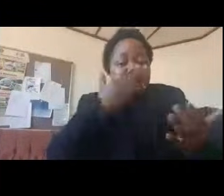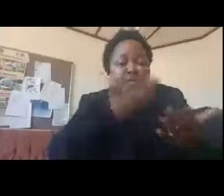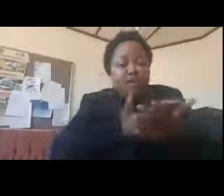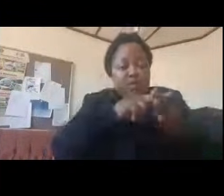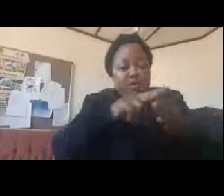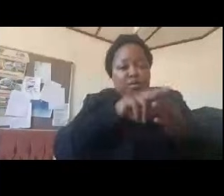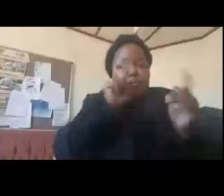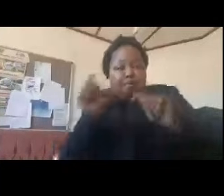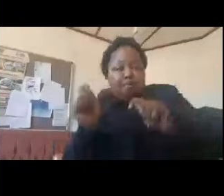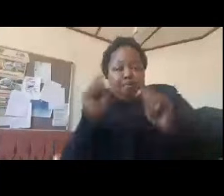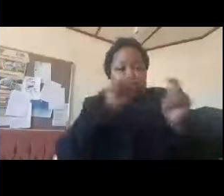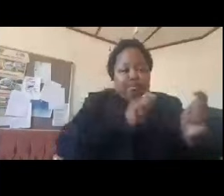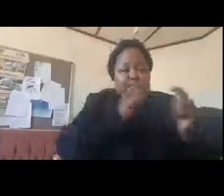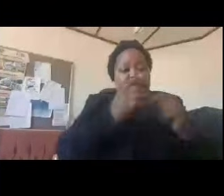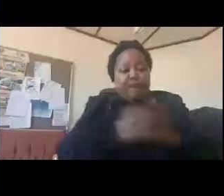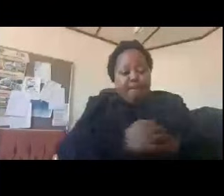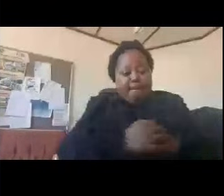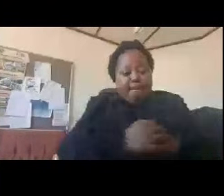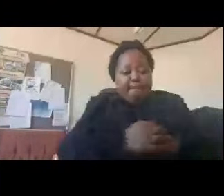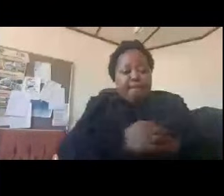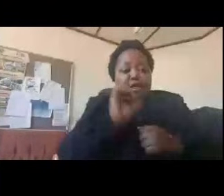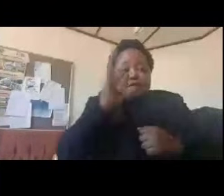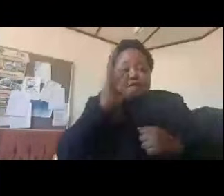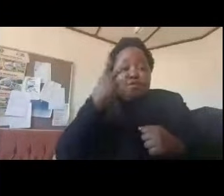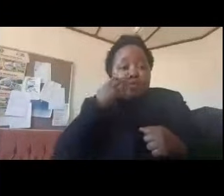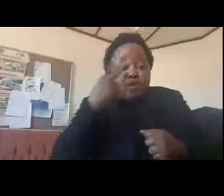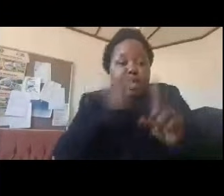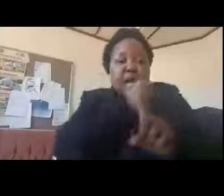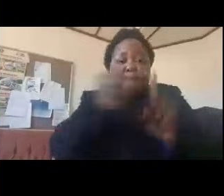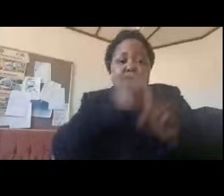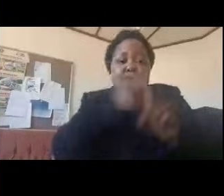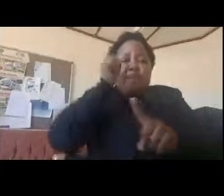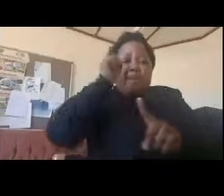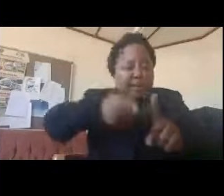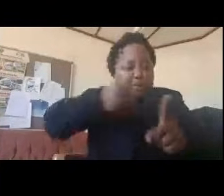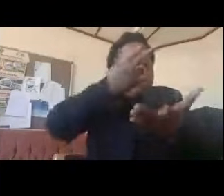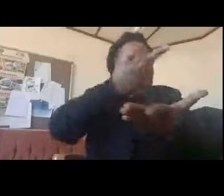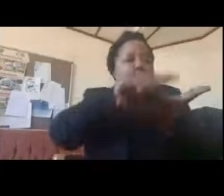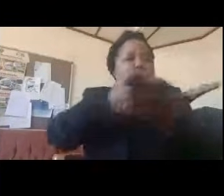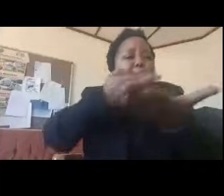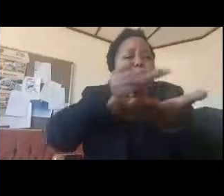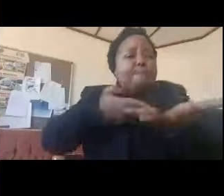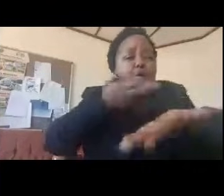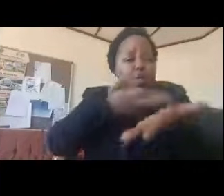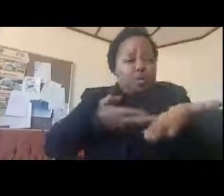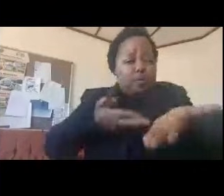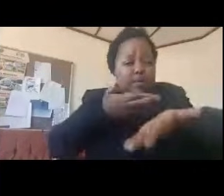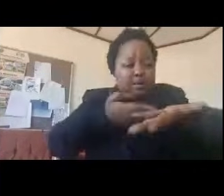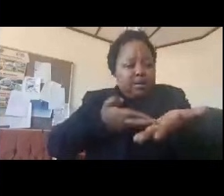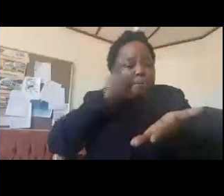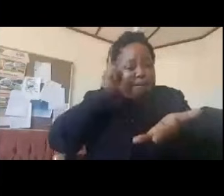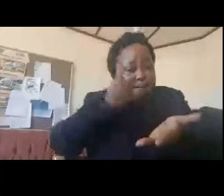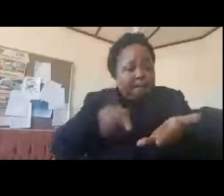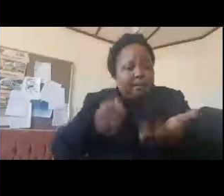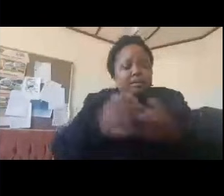message. If you see abuse, say something. We make protecting women trendy, not legal.